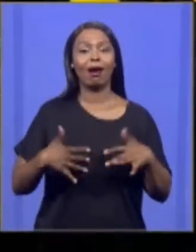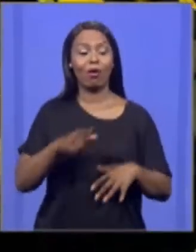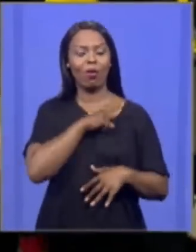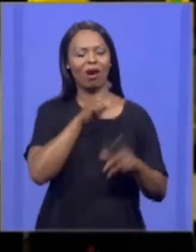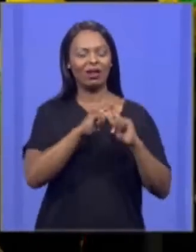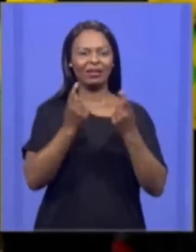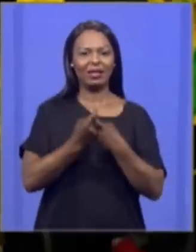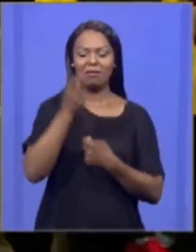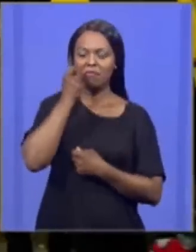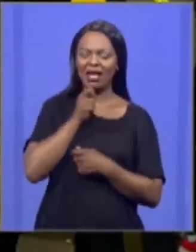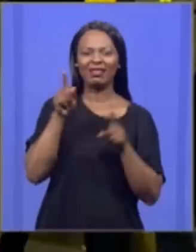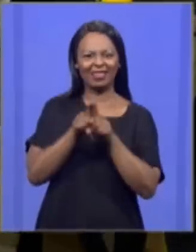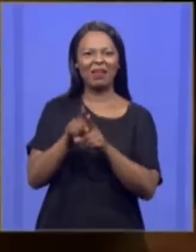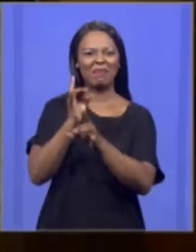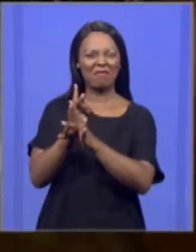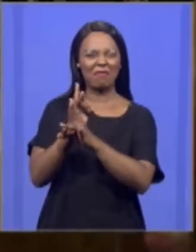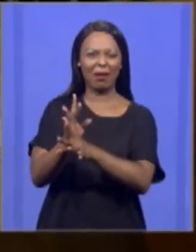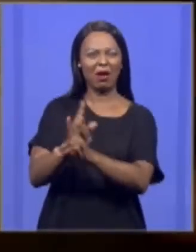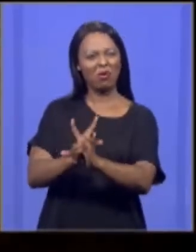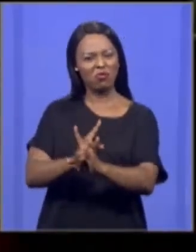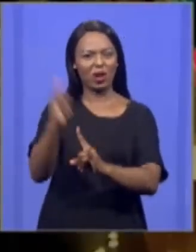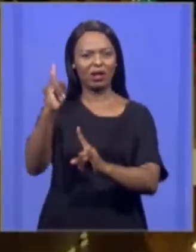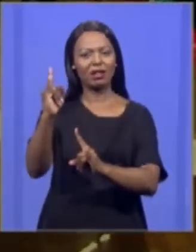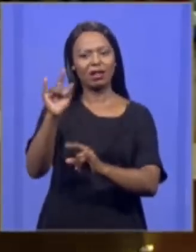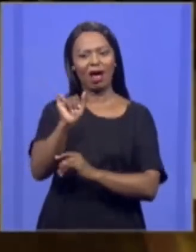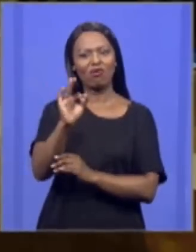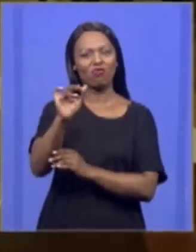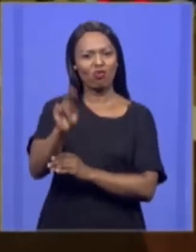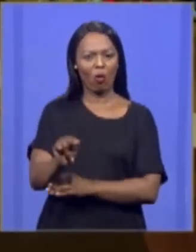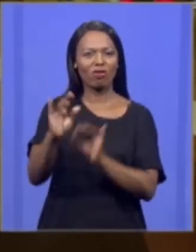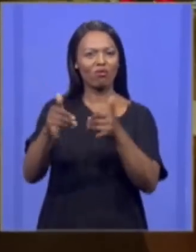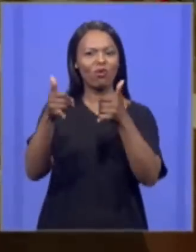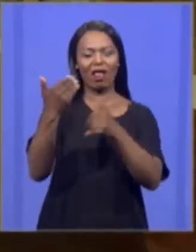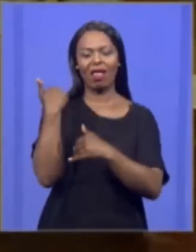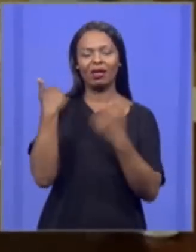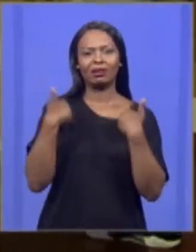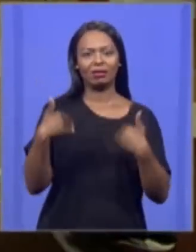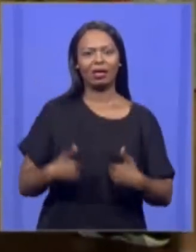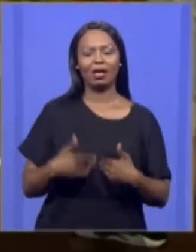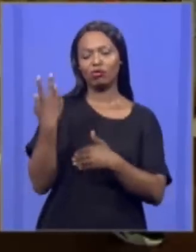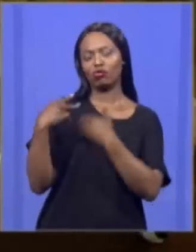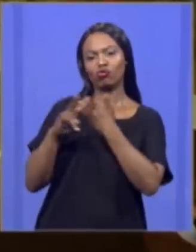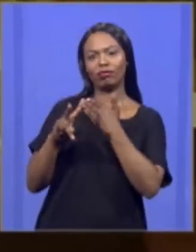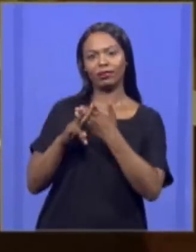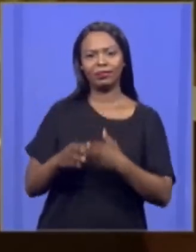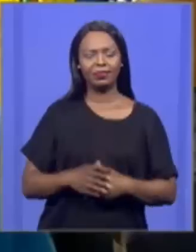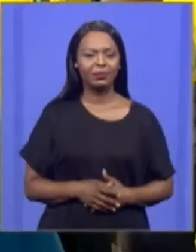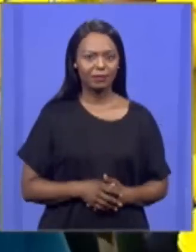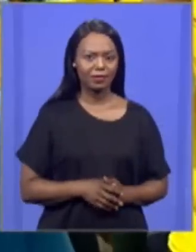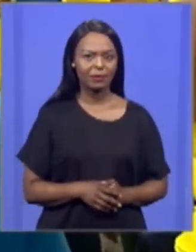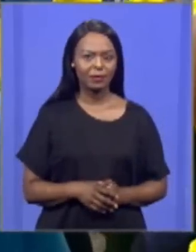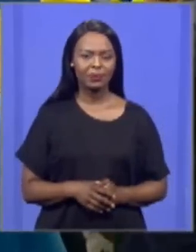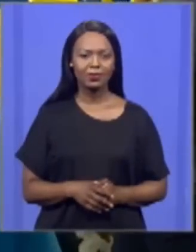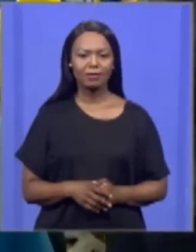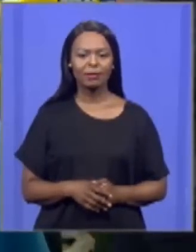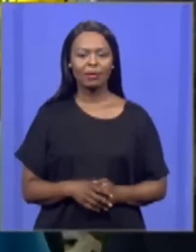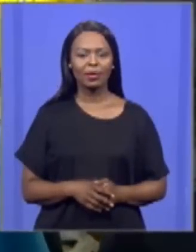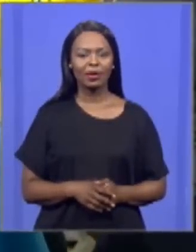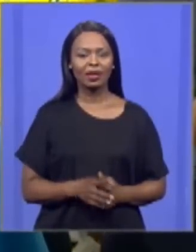sa banna se fenye sebjana sa African Football League ka Sontaga la beke ya go feta. A ke re